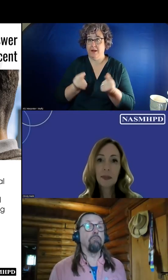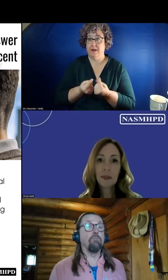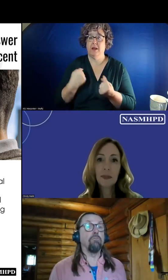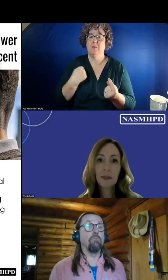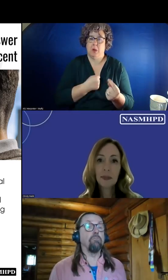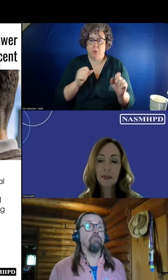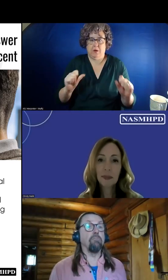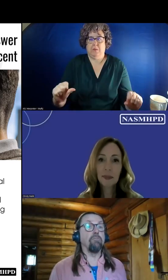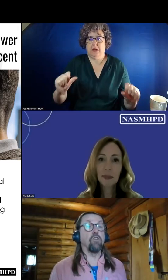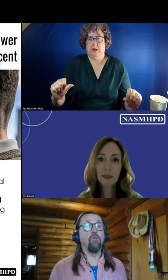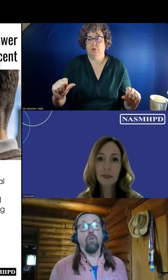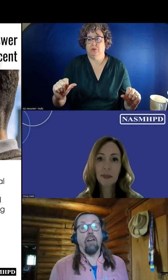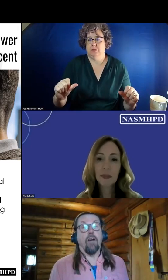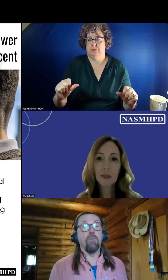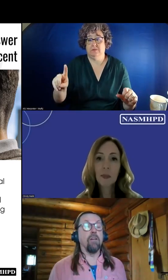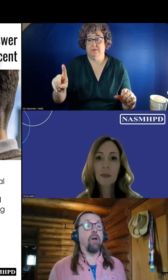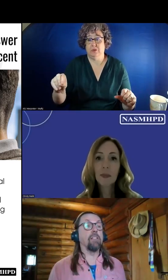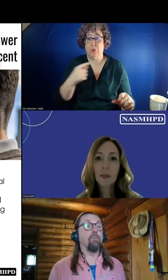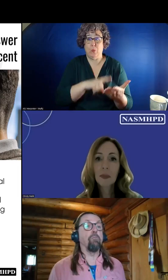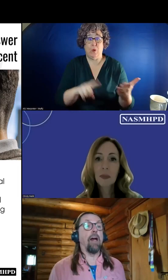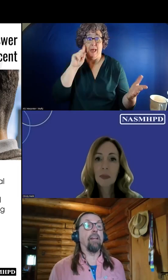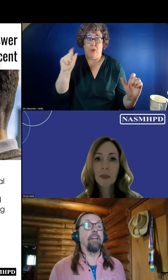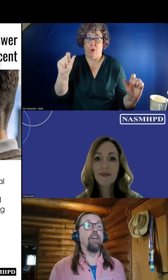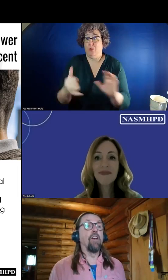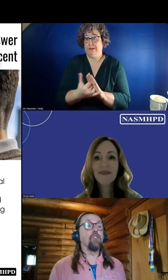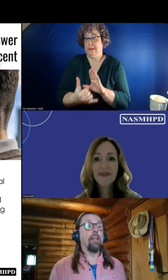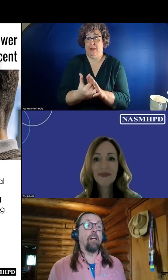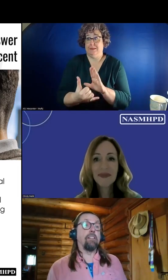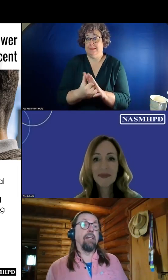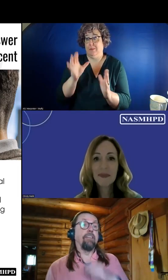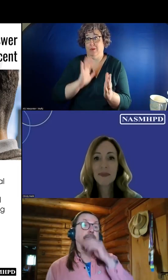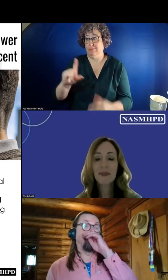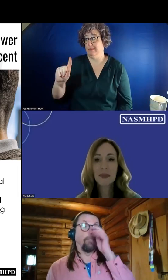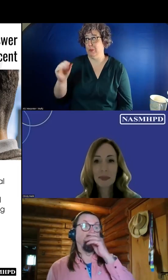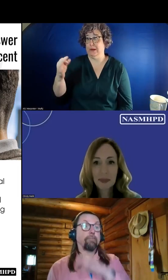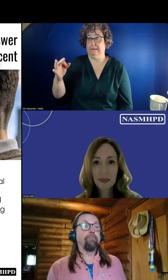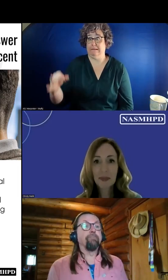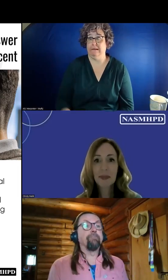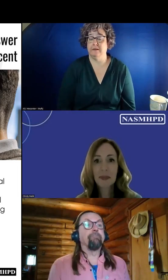to do what I thought was the impossible back in 2019.